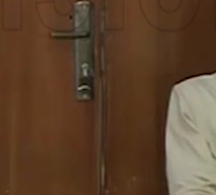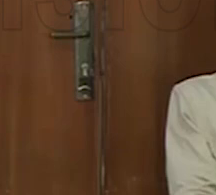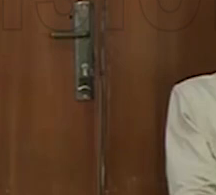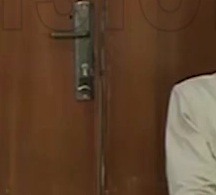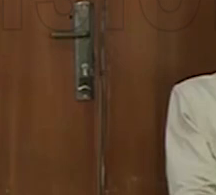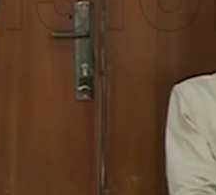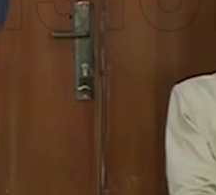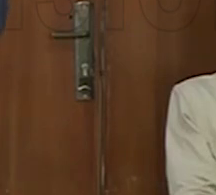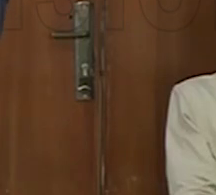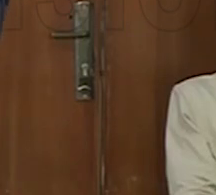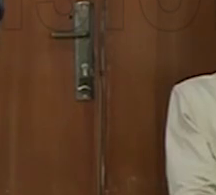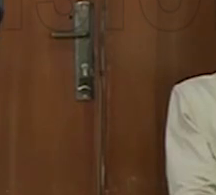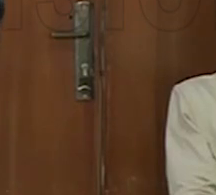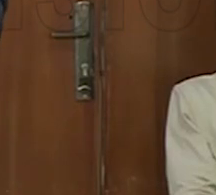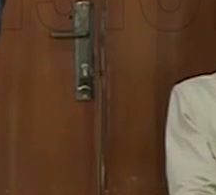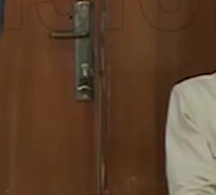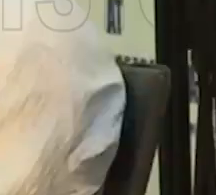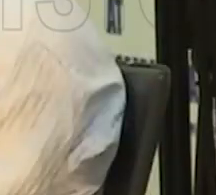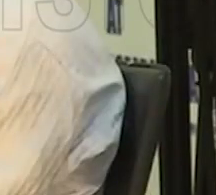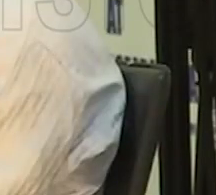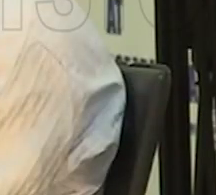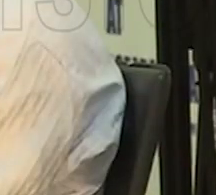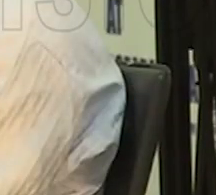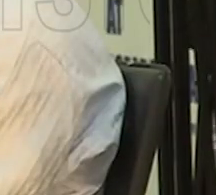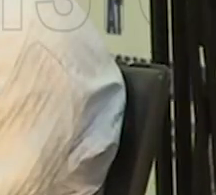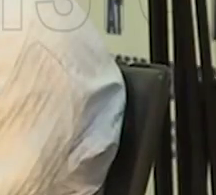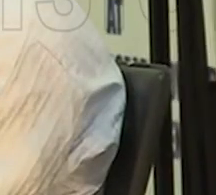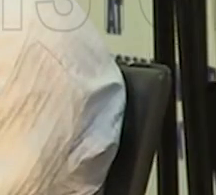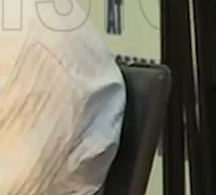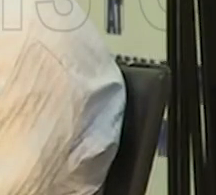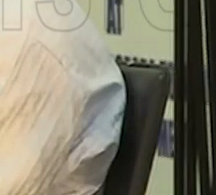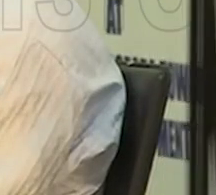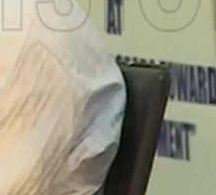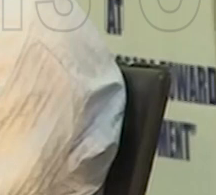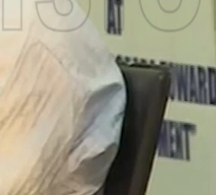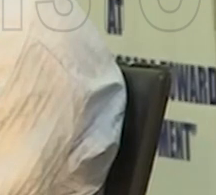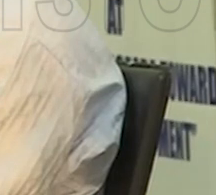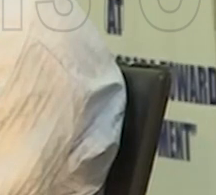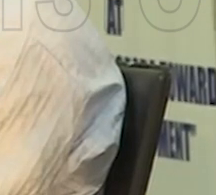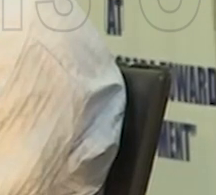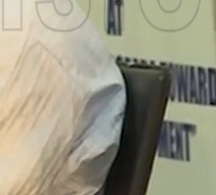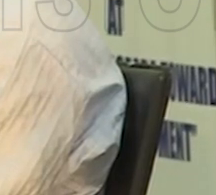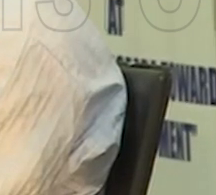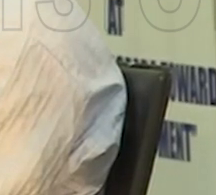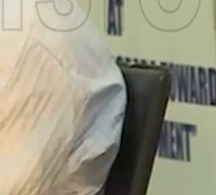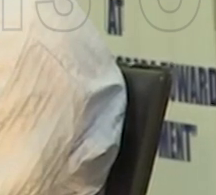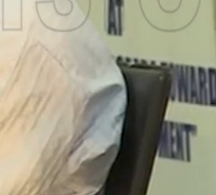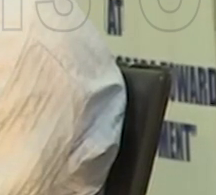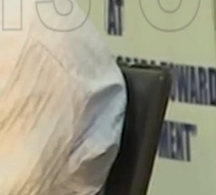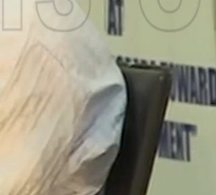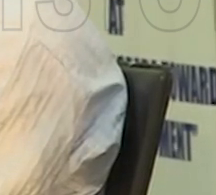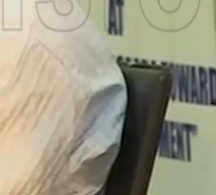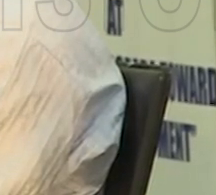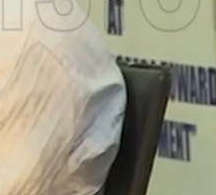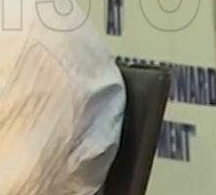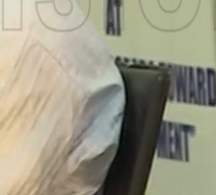talked about it, but why does it take this long for people to actually get their results? Because some are dying in the process of waiting for